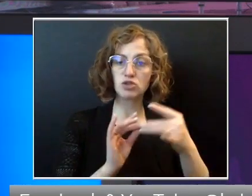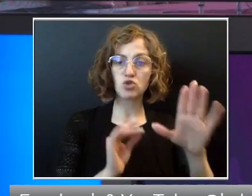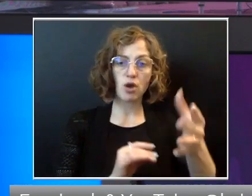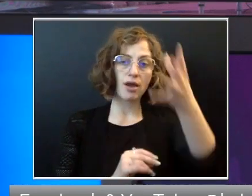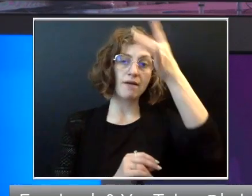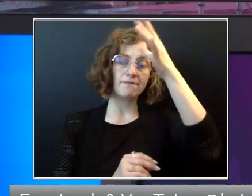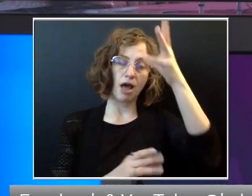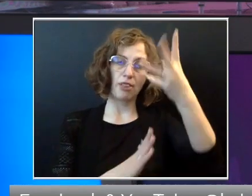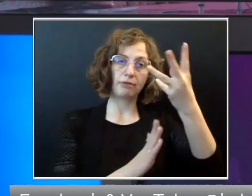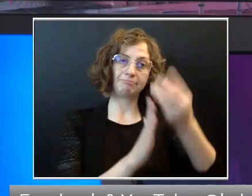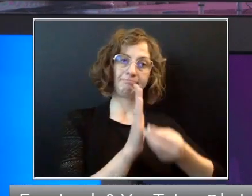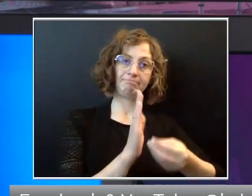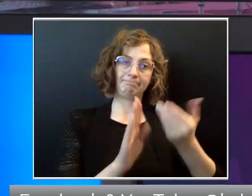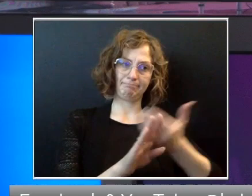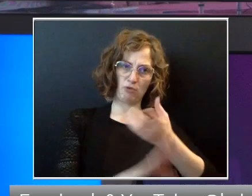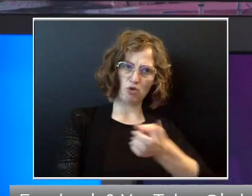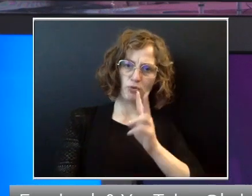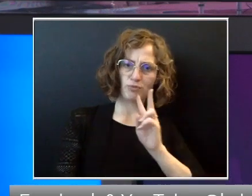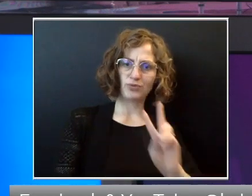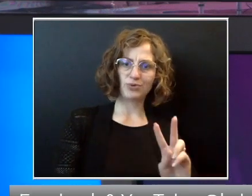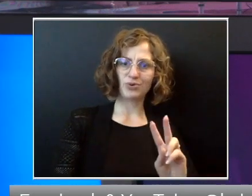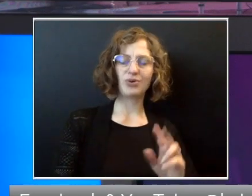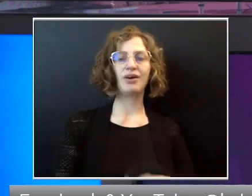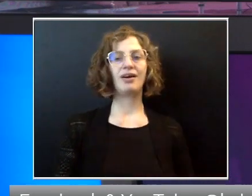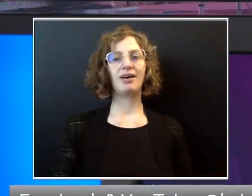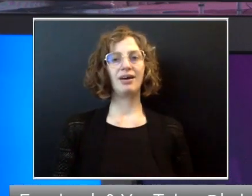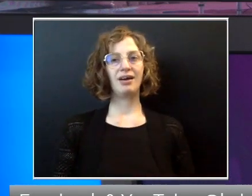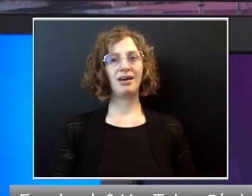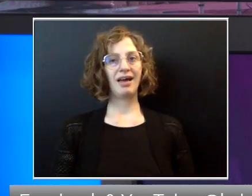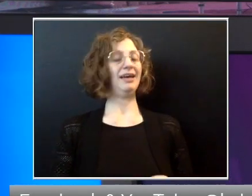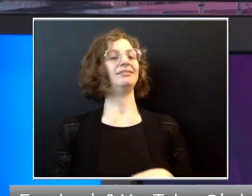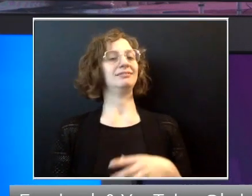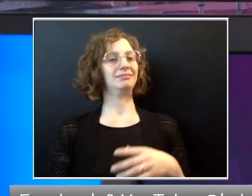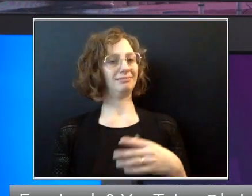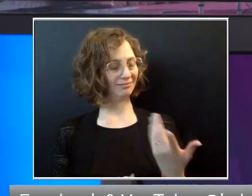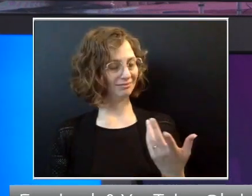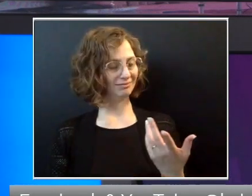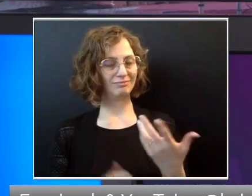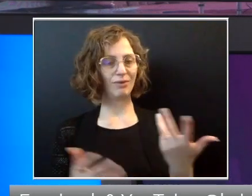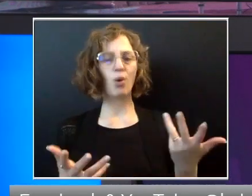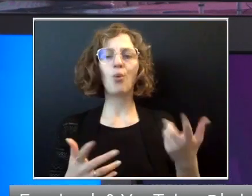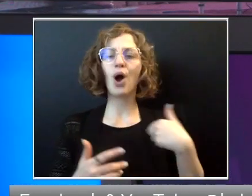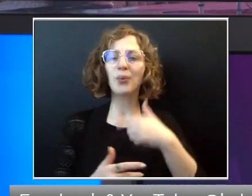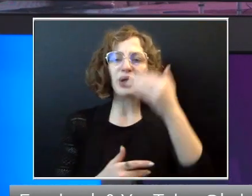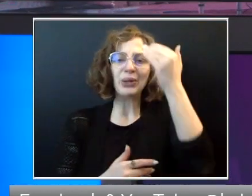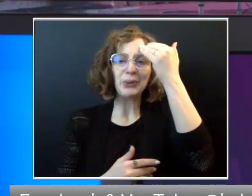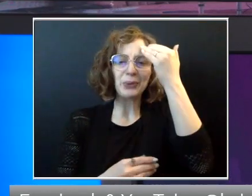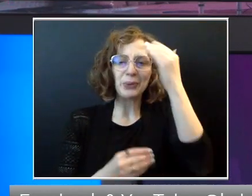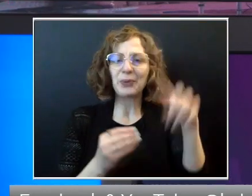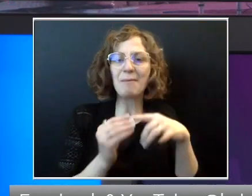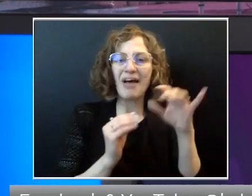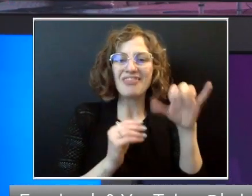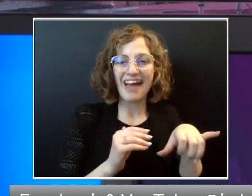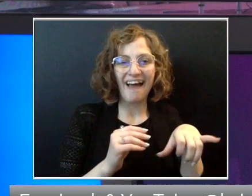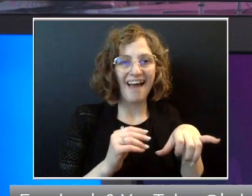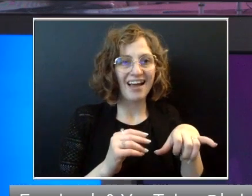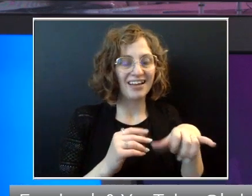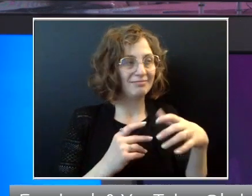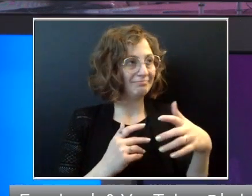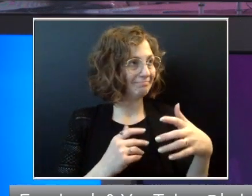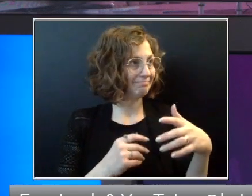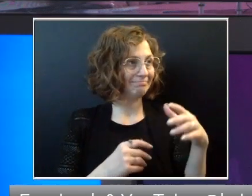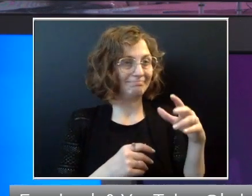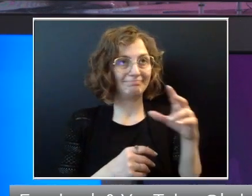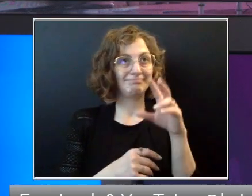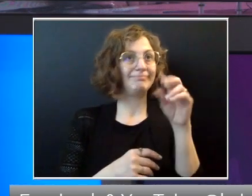you mentioned decades, what we knew about this, 2 or 3 decades ago when your father passed away, very different. How would